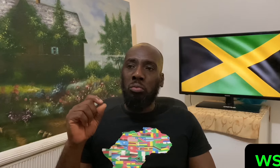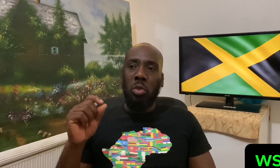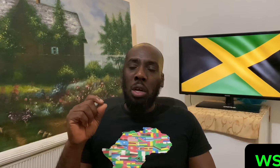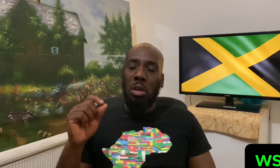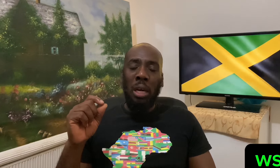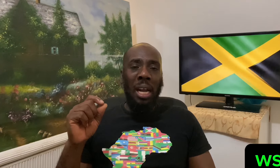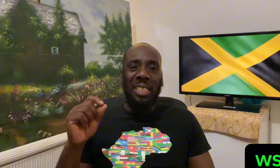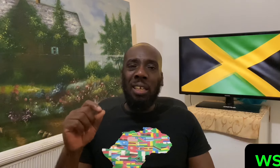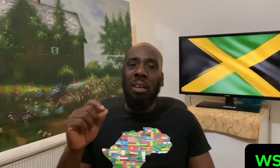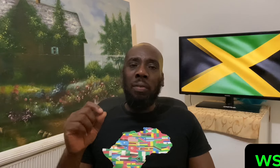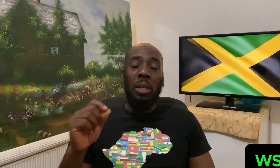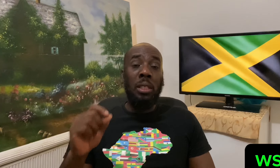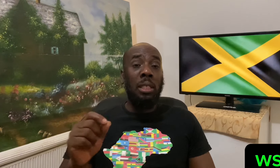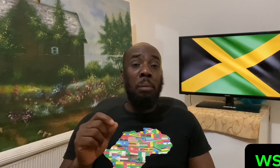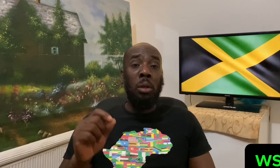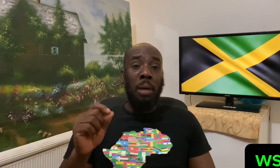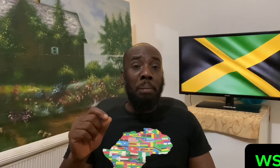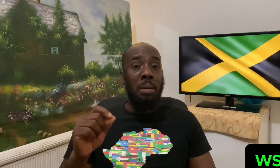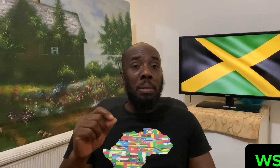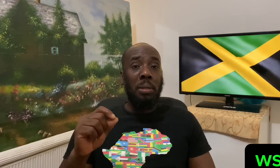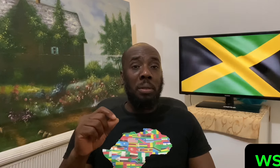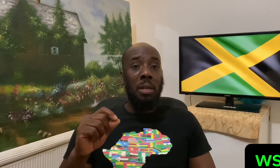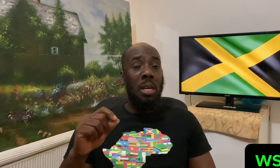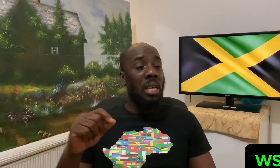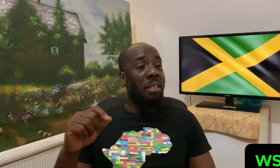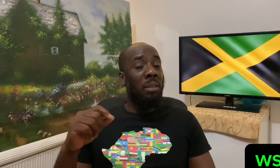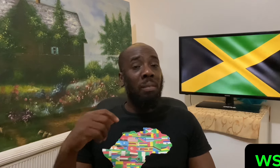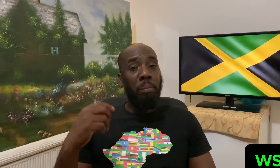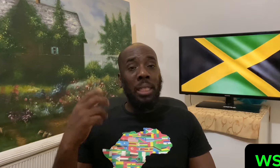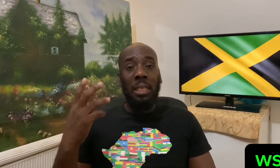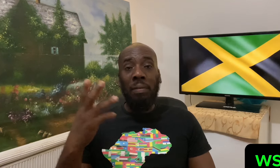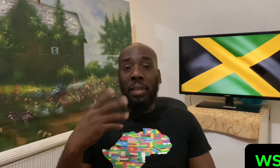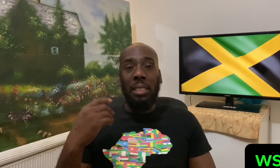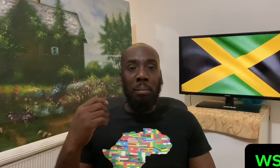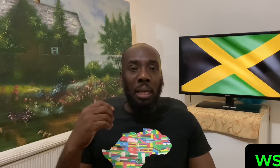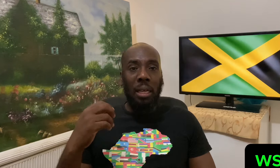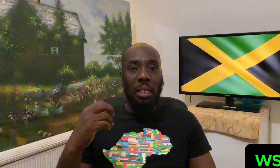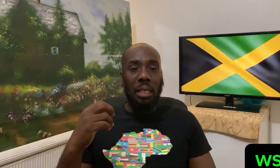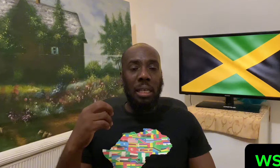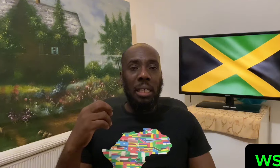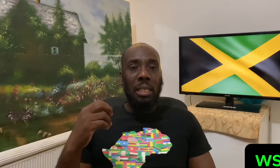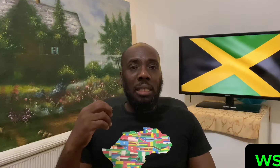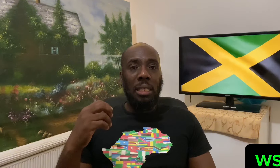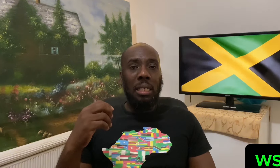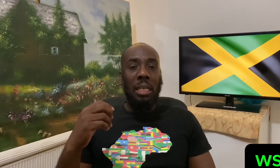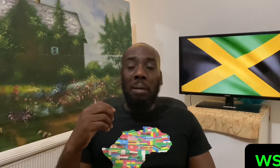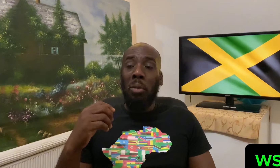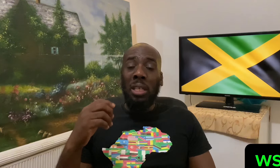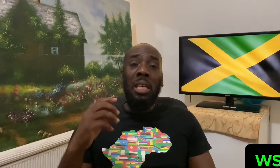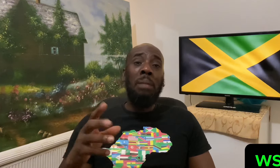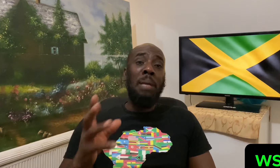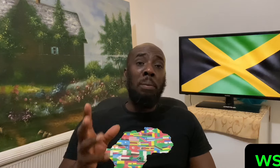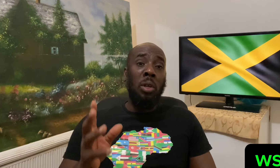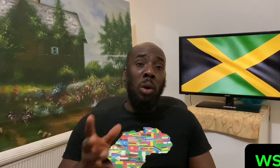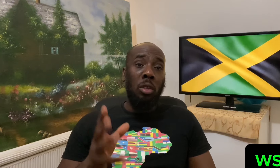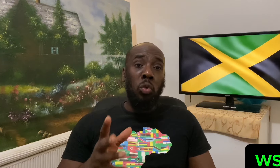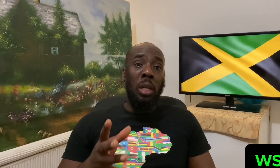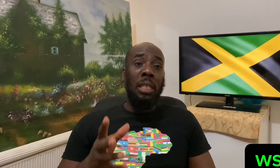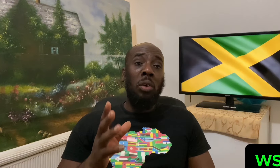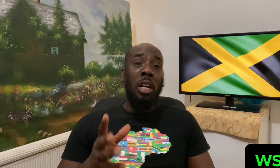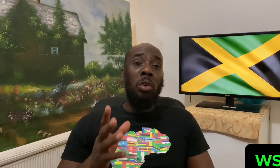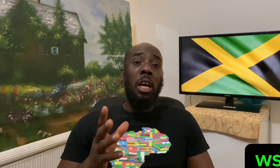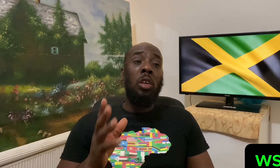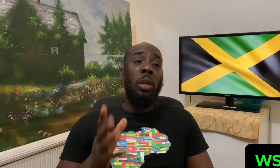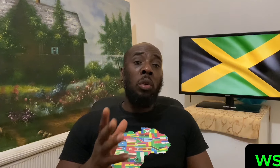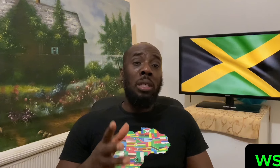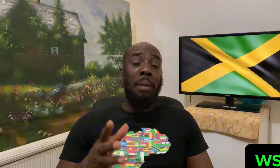some less than colorful things to say about black people. Yeah, some of them painted their face in black. But these people you want to rule